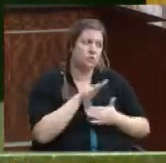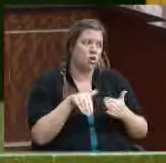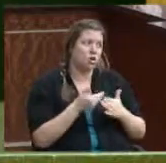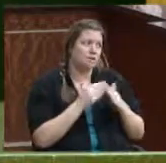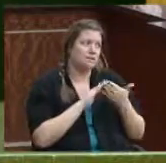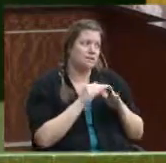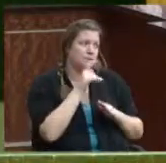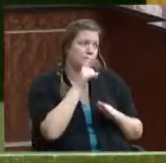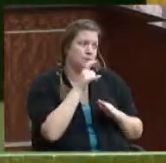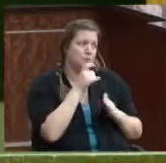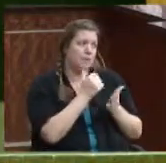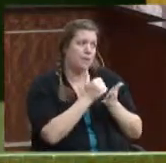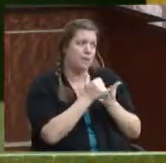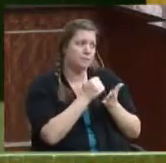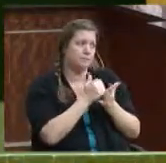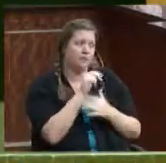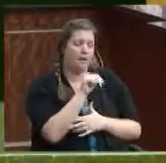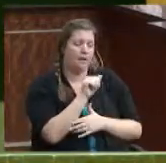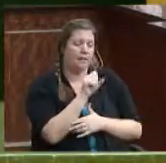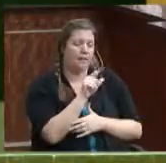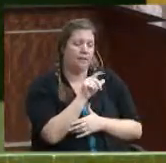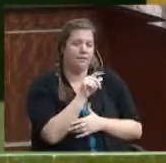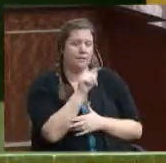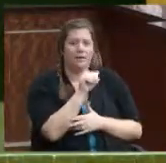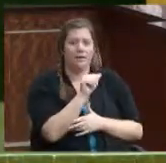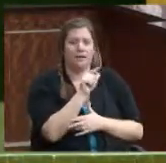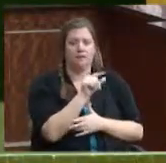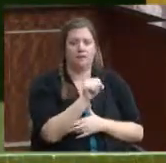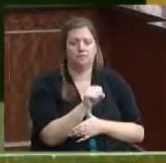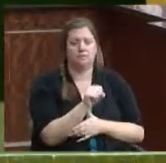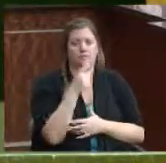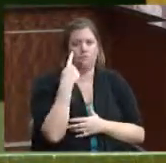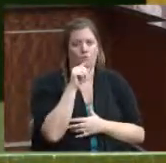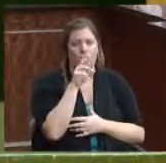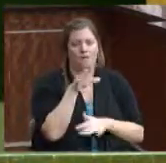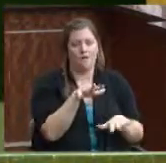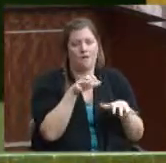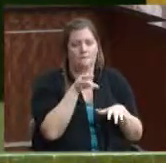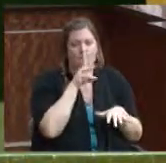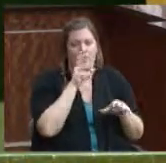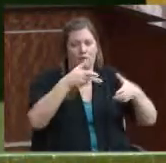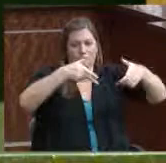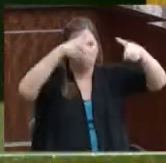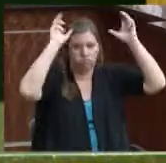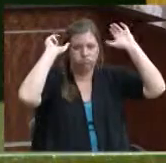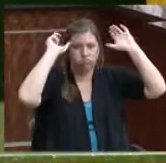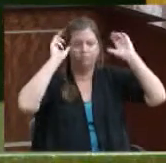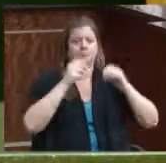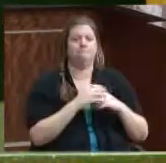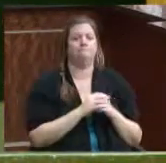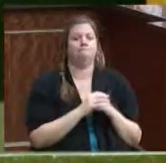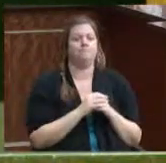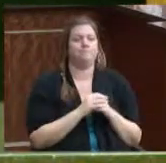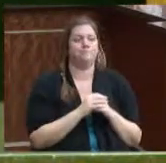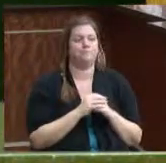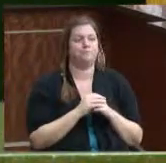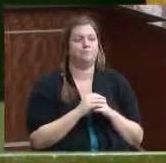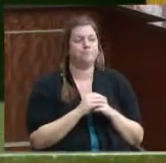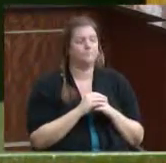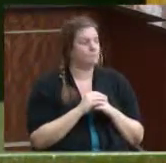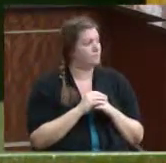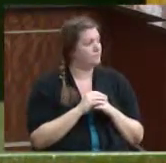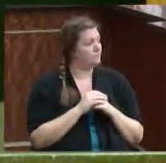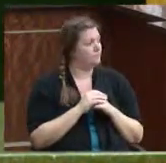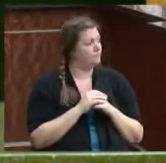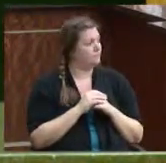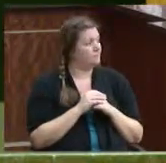staff that and former mayors got to pour the ice over the elected officials here.